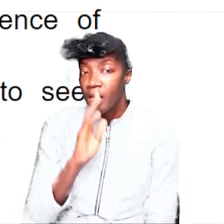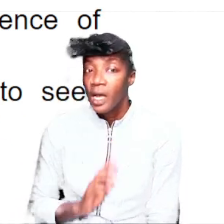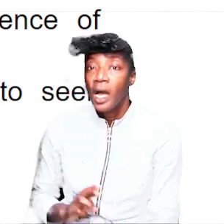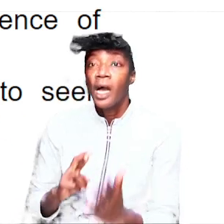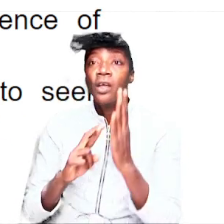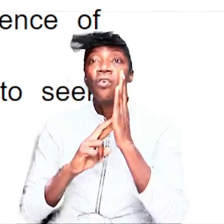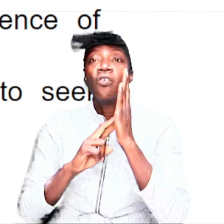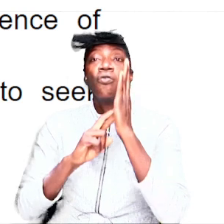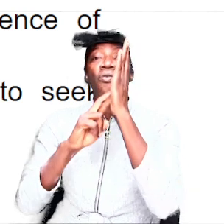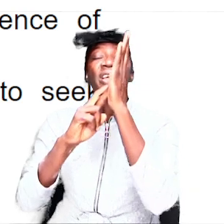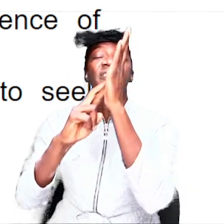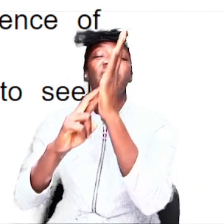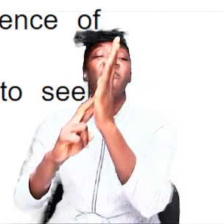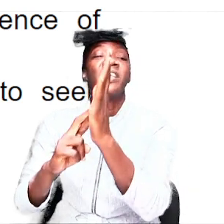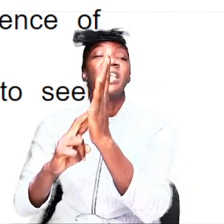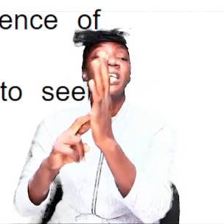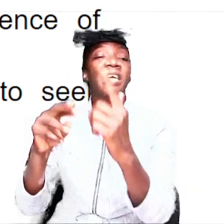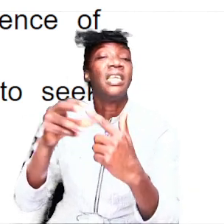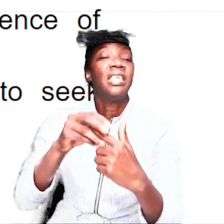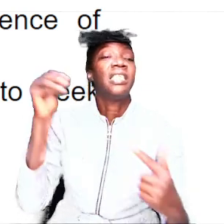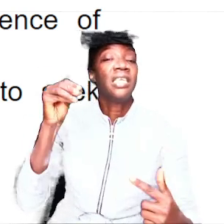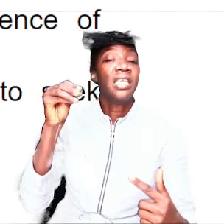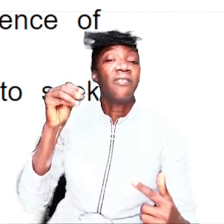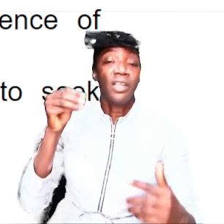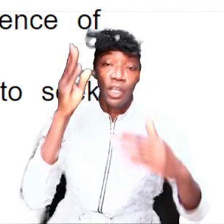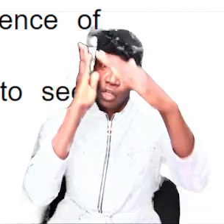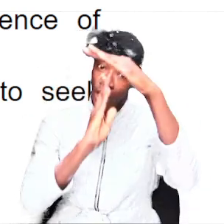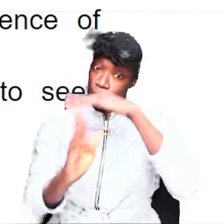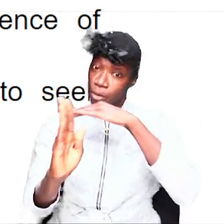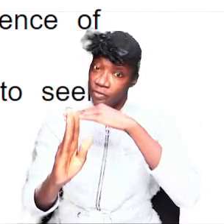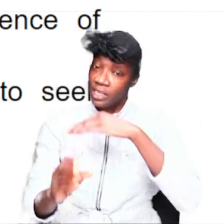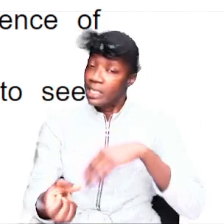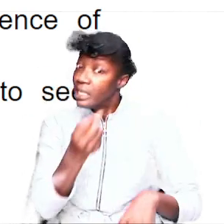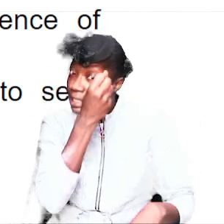reveals his selection to the prophet Samuel by directing him